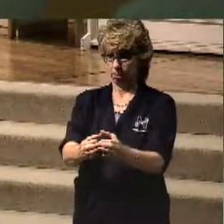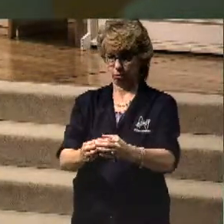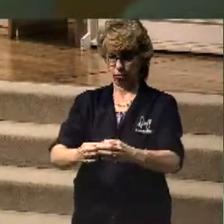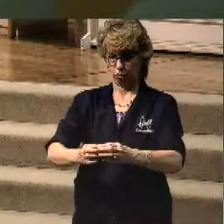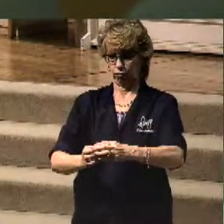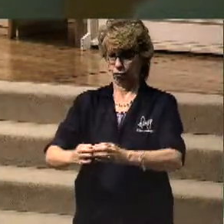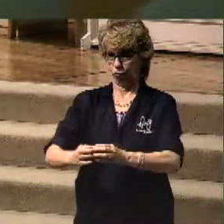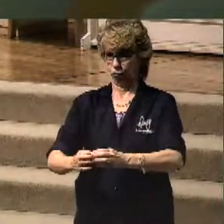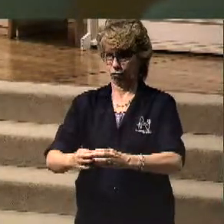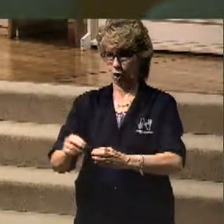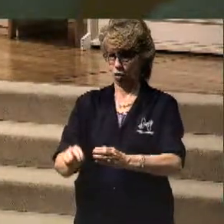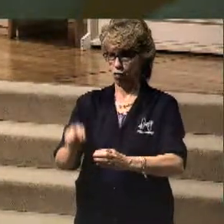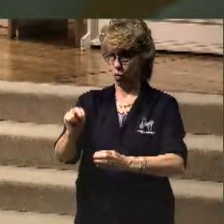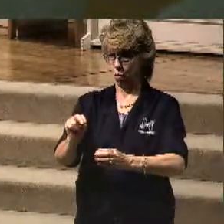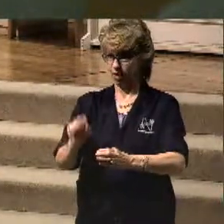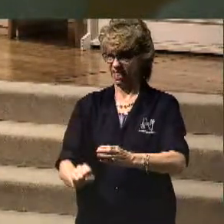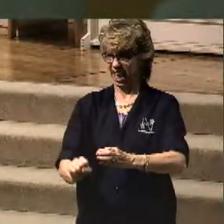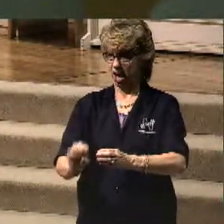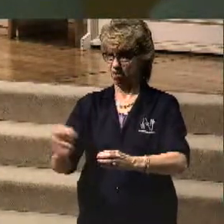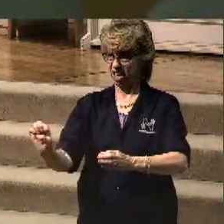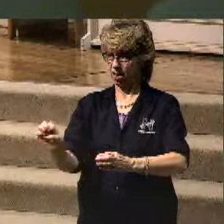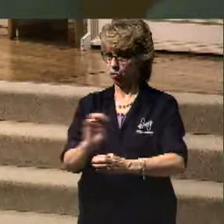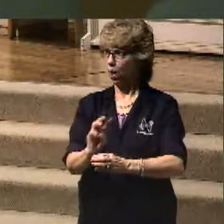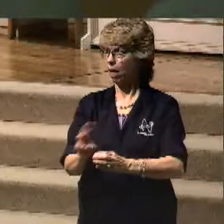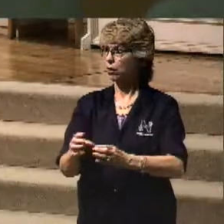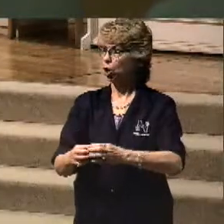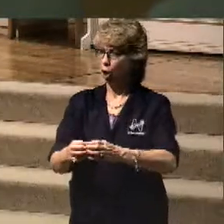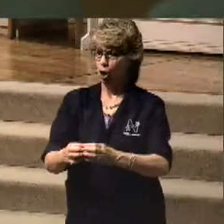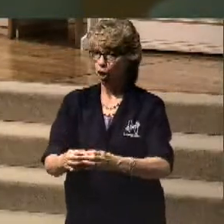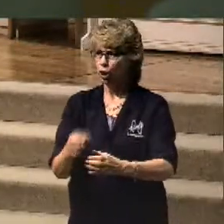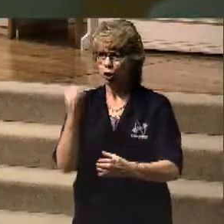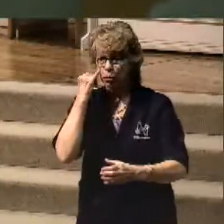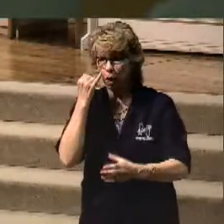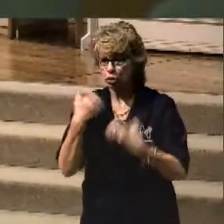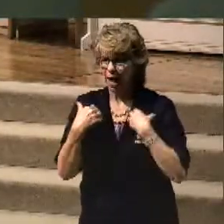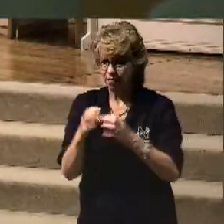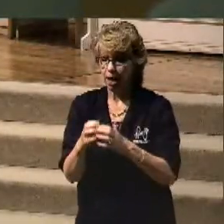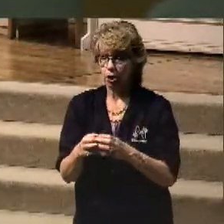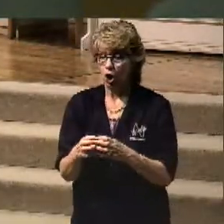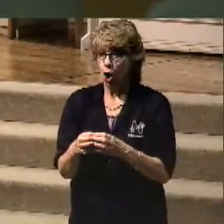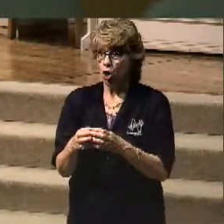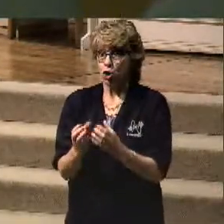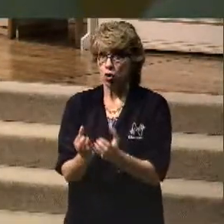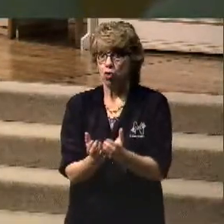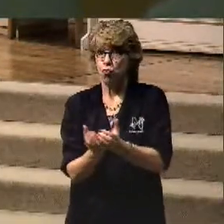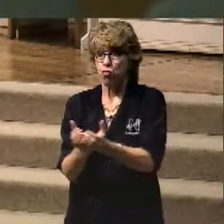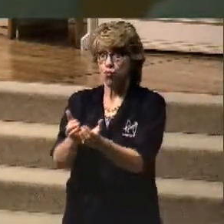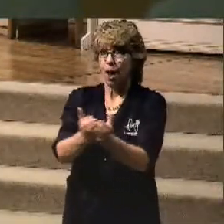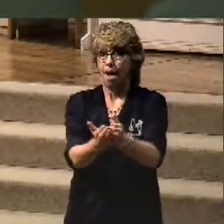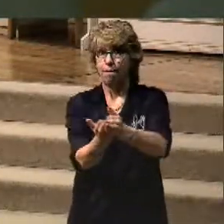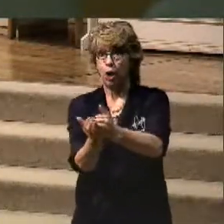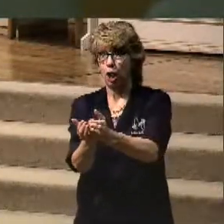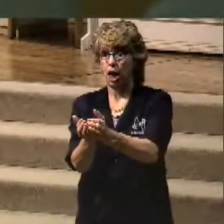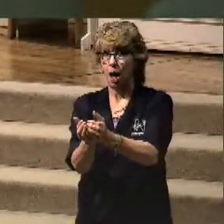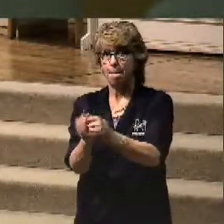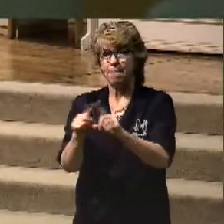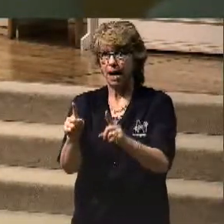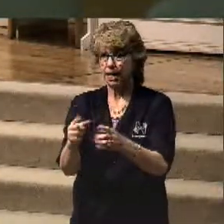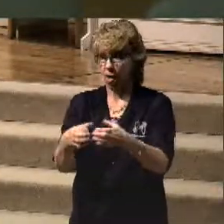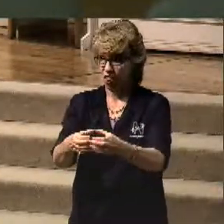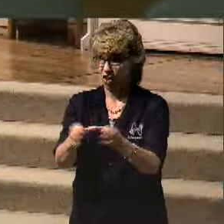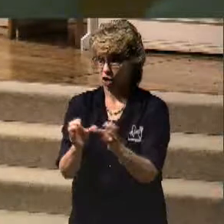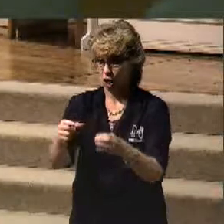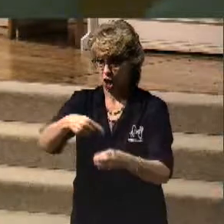just a little bit off, if you travel hundreds of miles in that ship, you're going to be way, way off